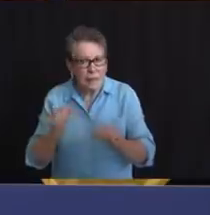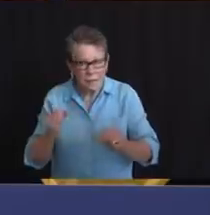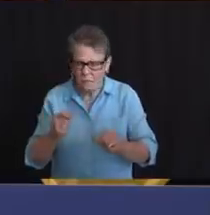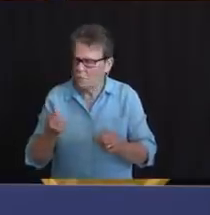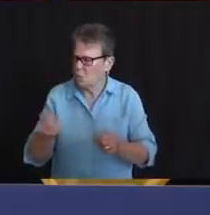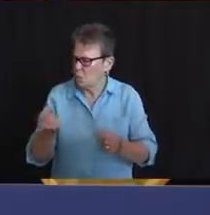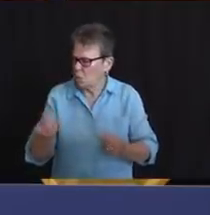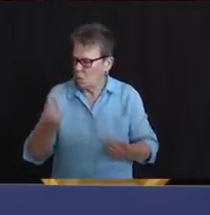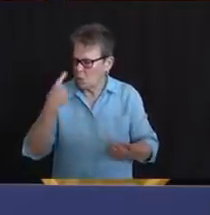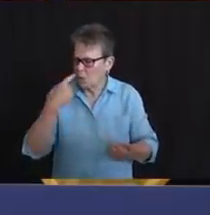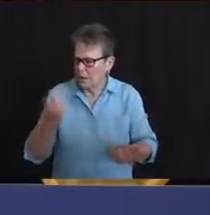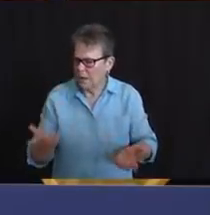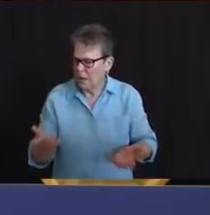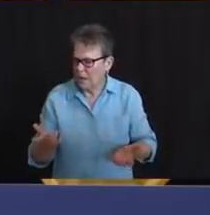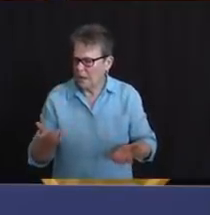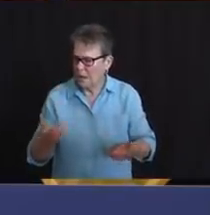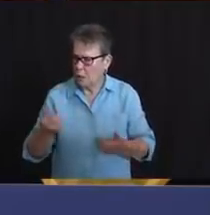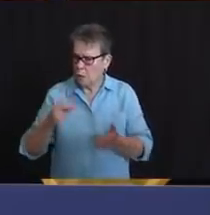Is that it?